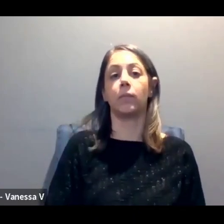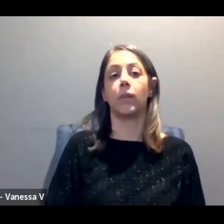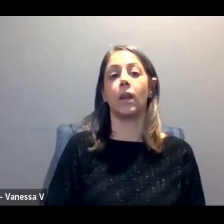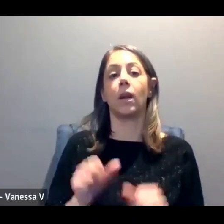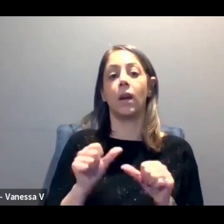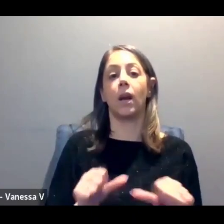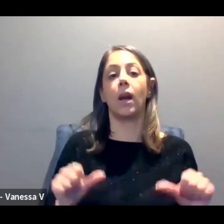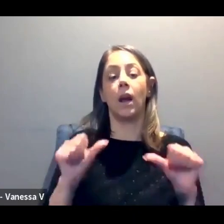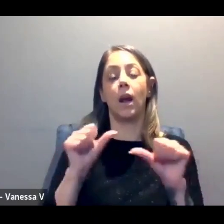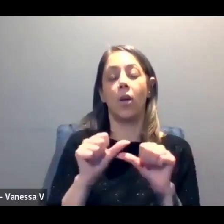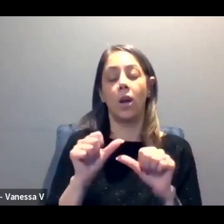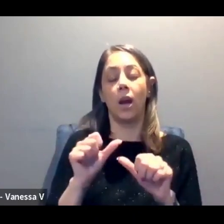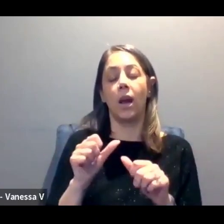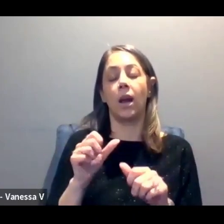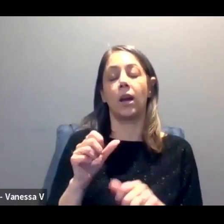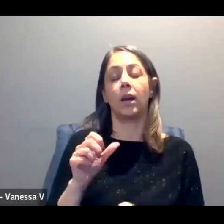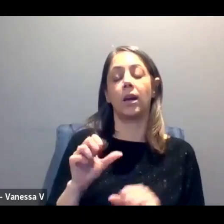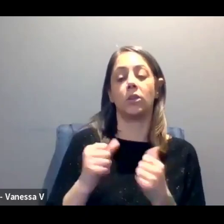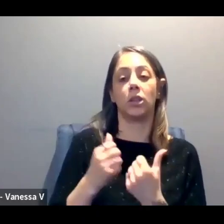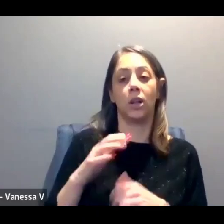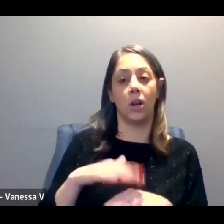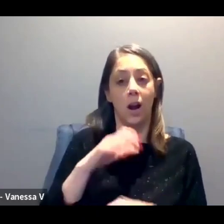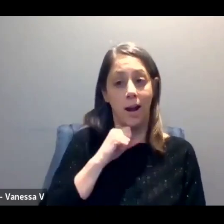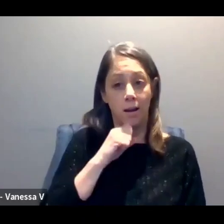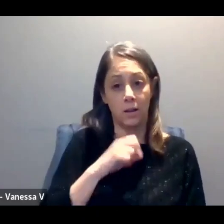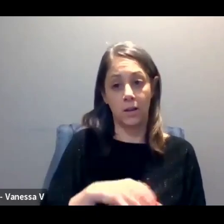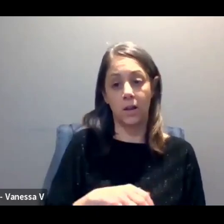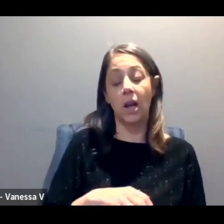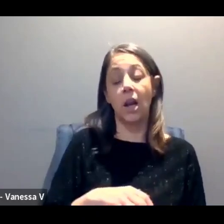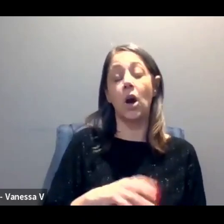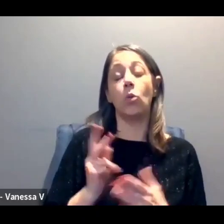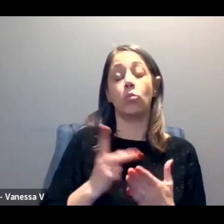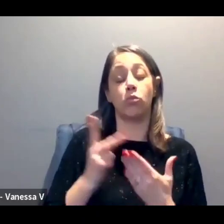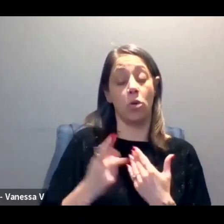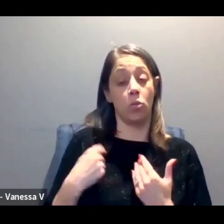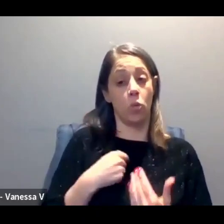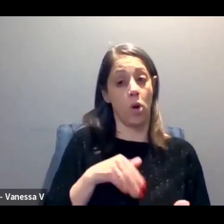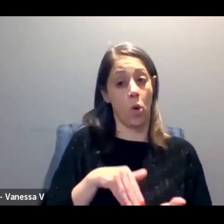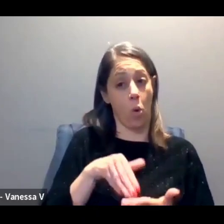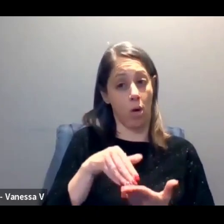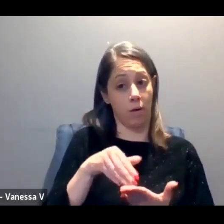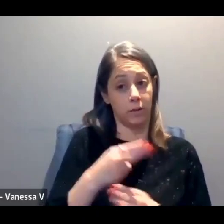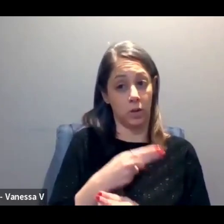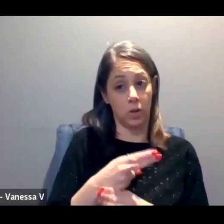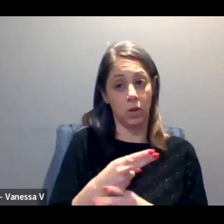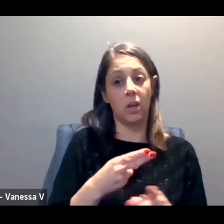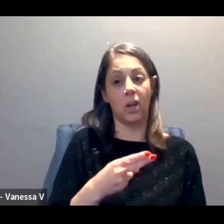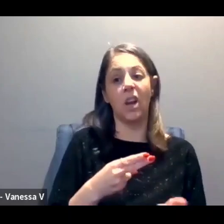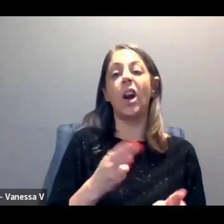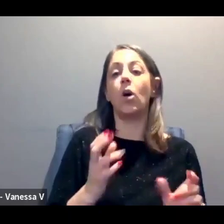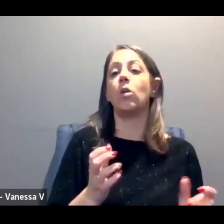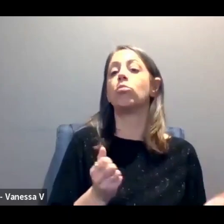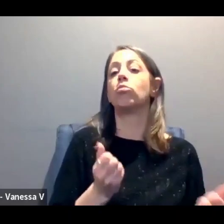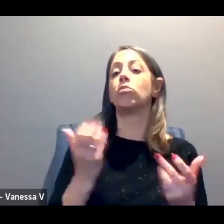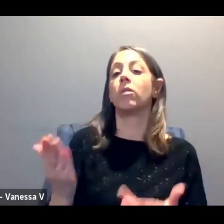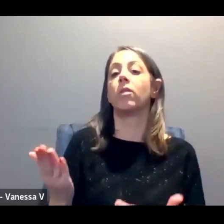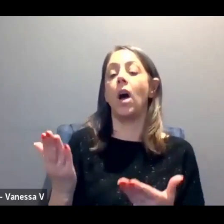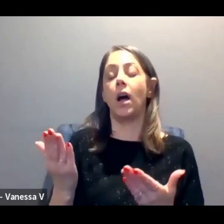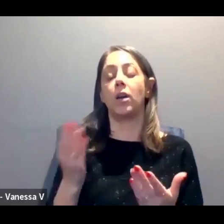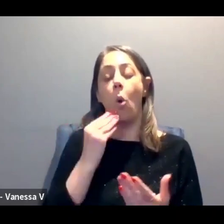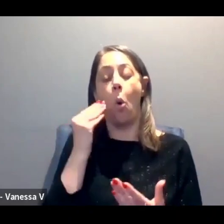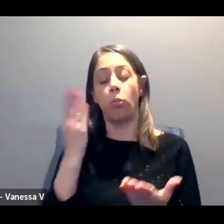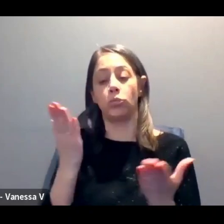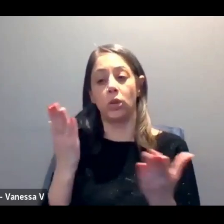on Aging, we frequently, programs that we work with are frequently provided in the home by local nonprofit providers.